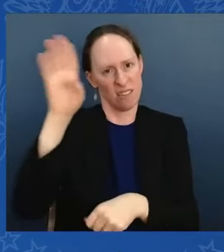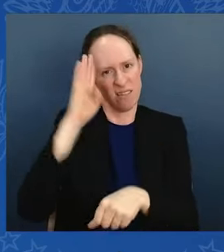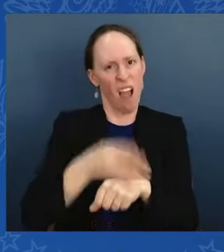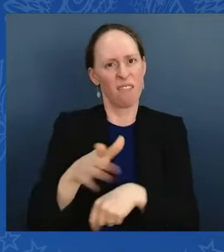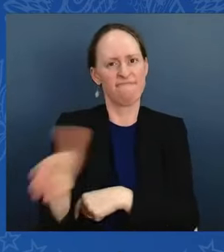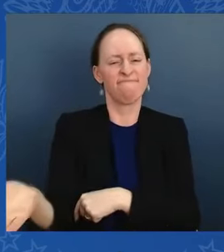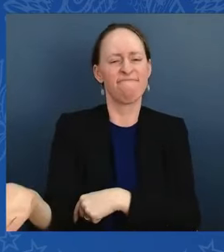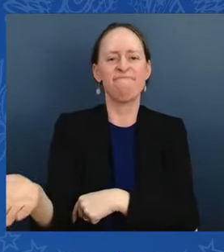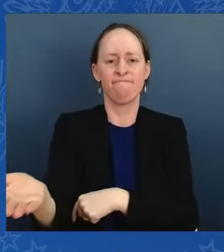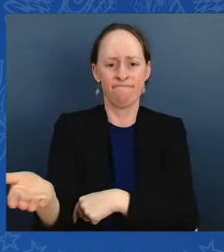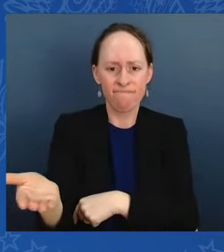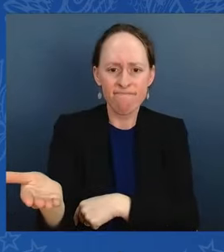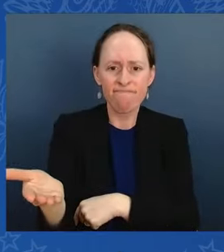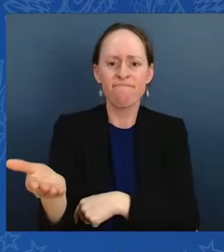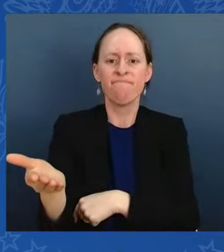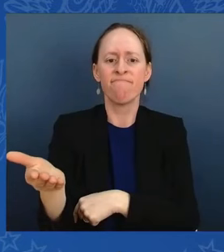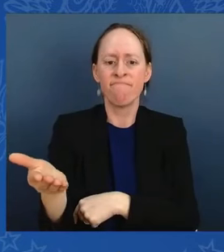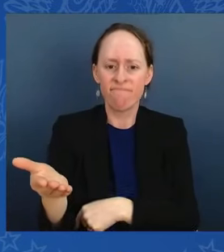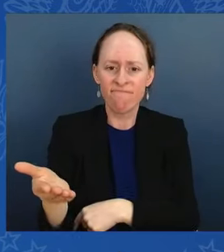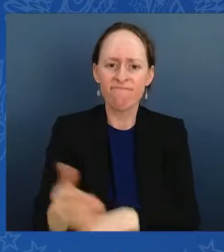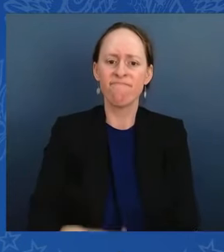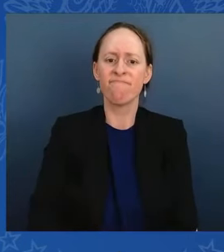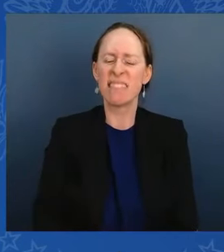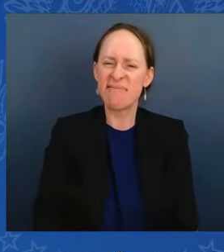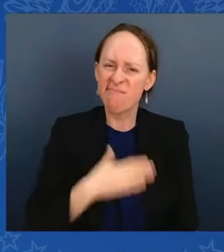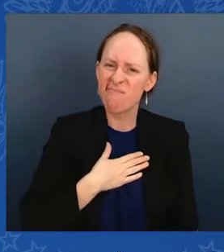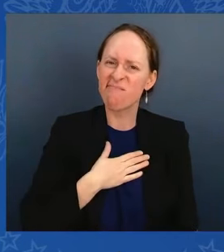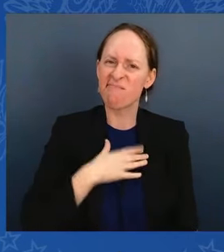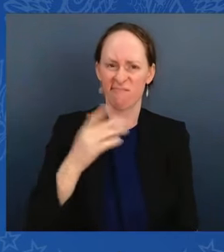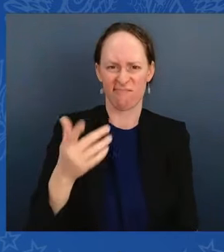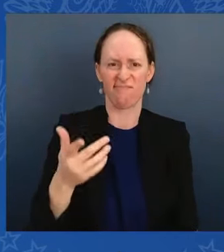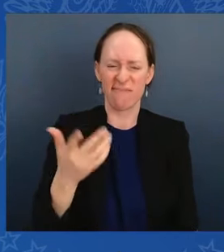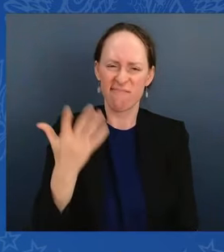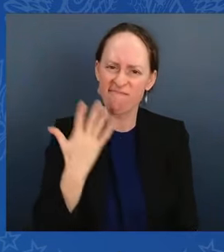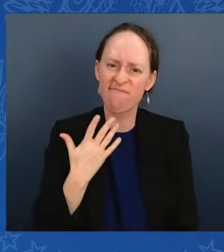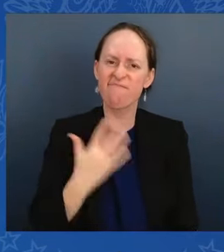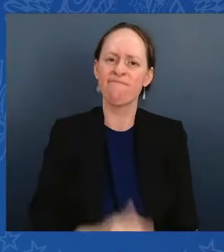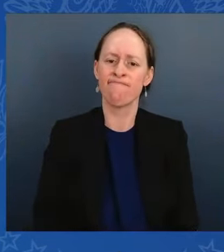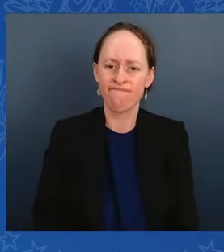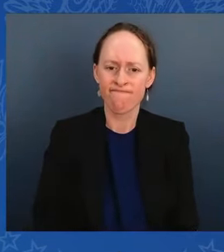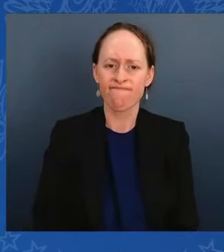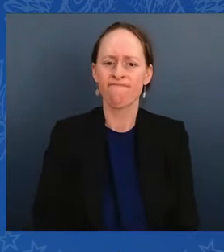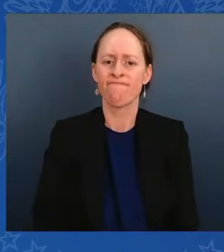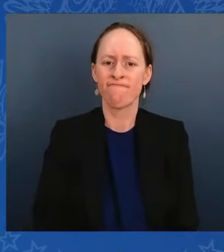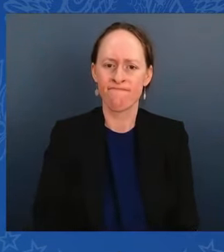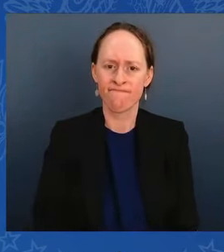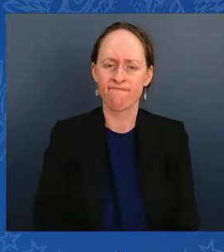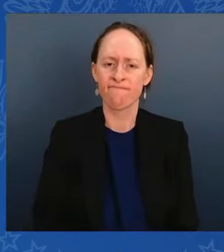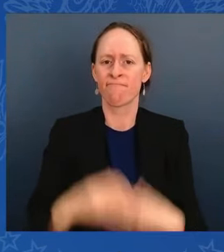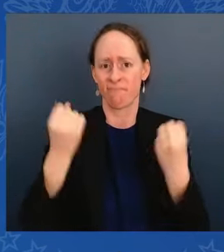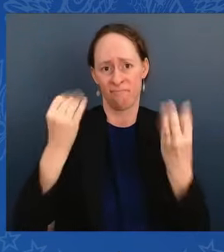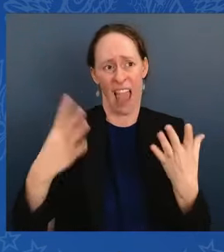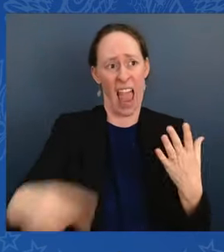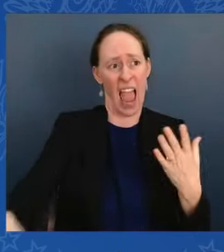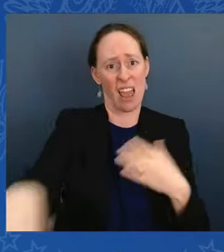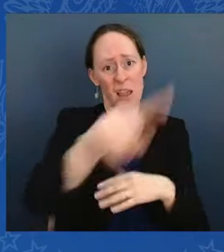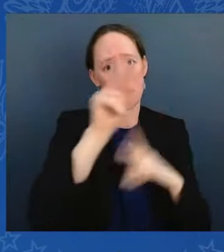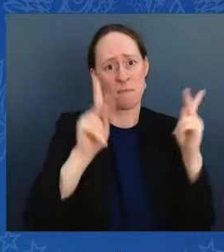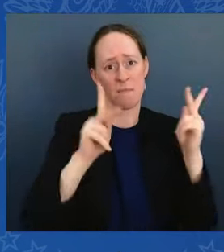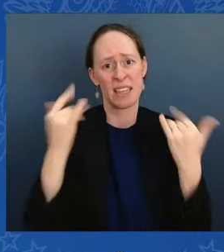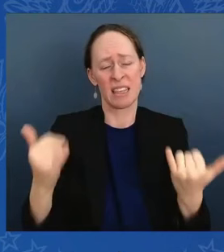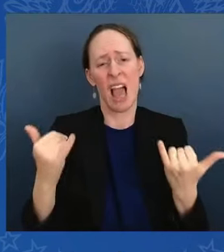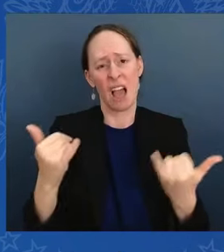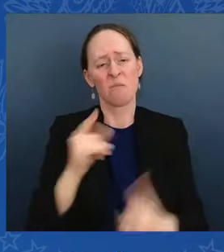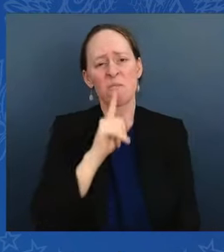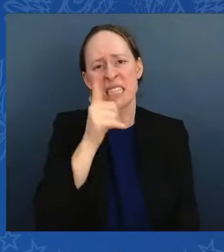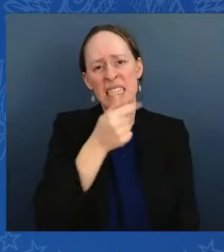home. You know, a lot of people are in real trouble. But we want you to know, as I said, we see you, we're with you, and we're going to